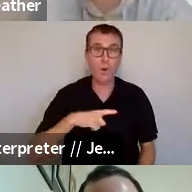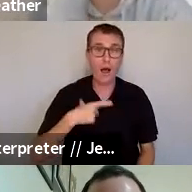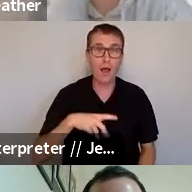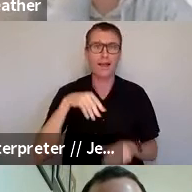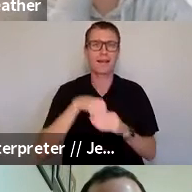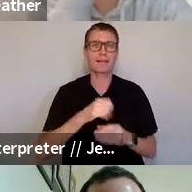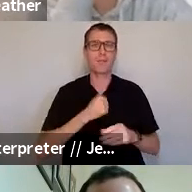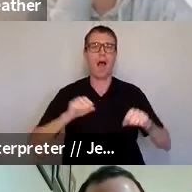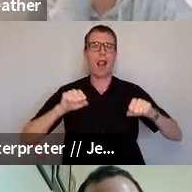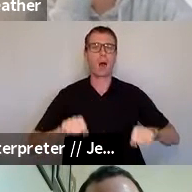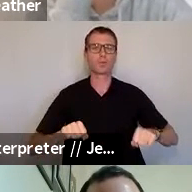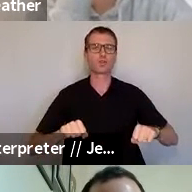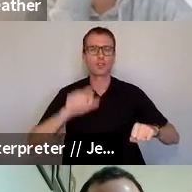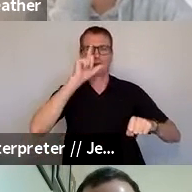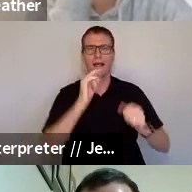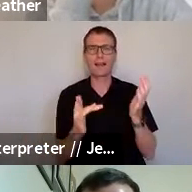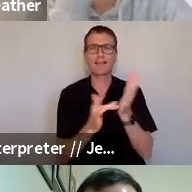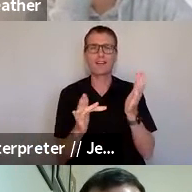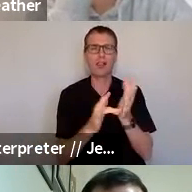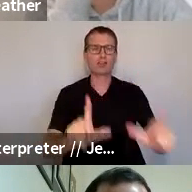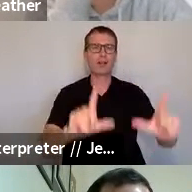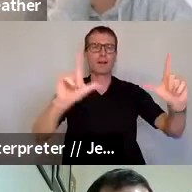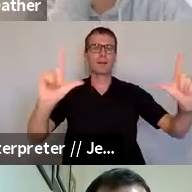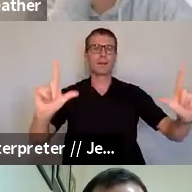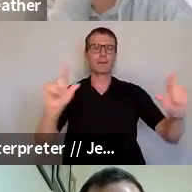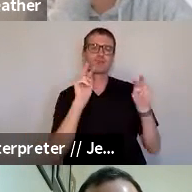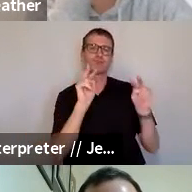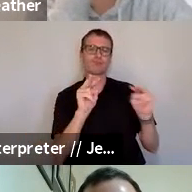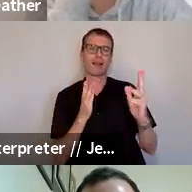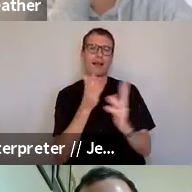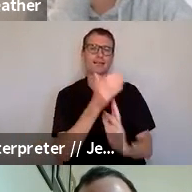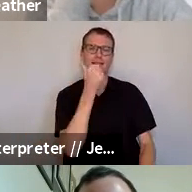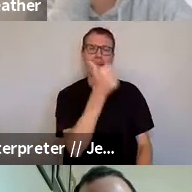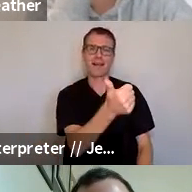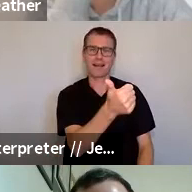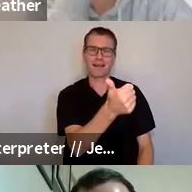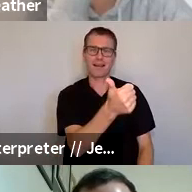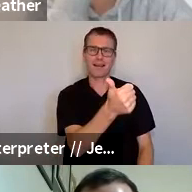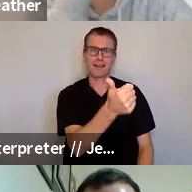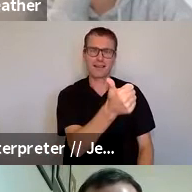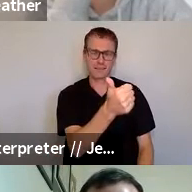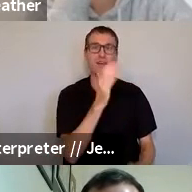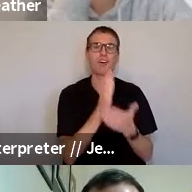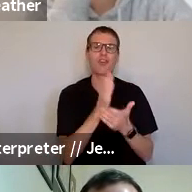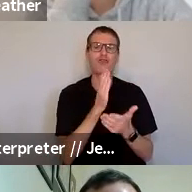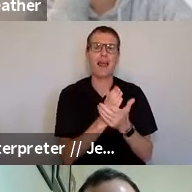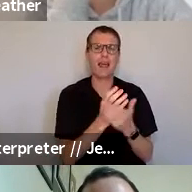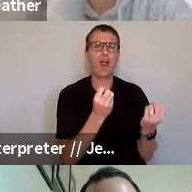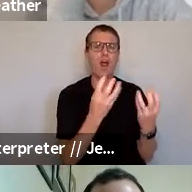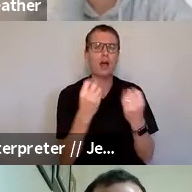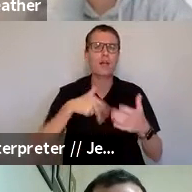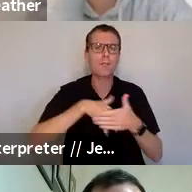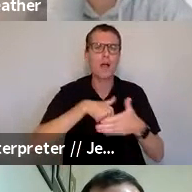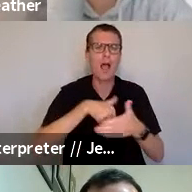you know, so many of the barriers that people experience to accessing art is not the art itself, it's